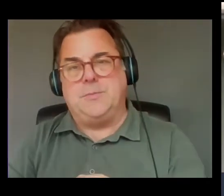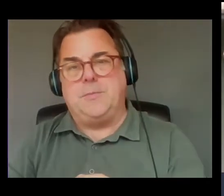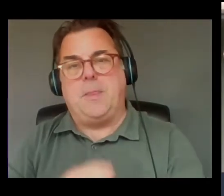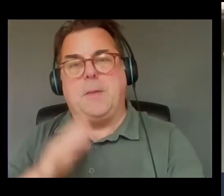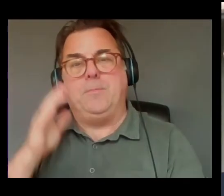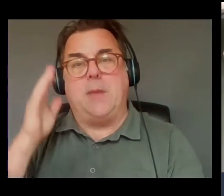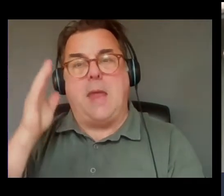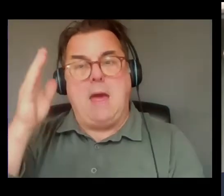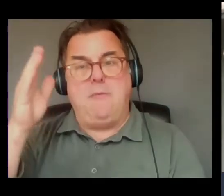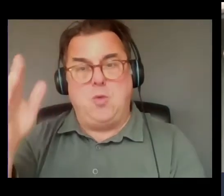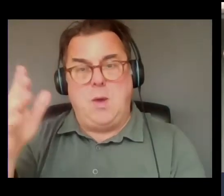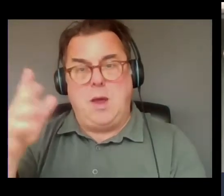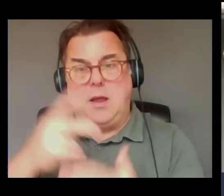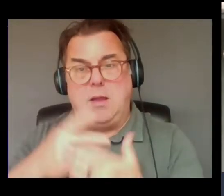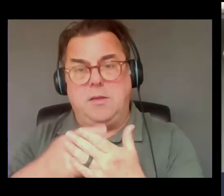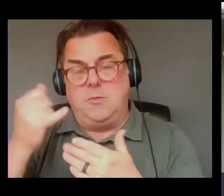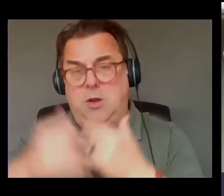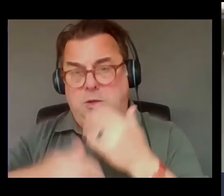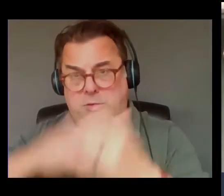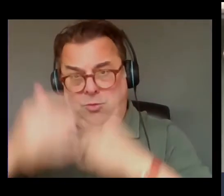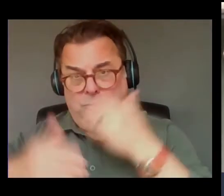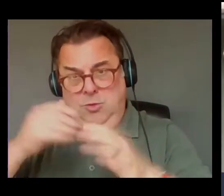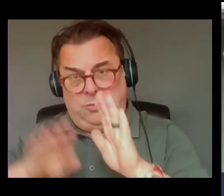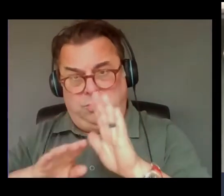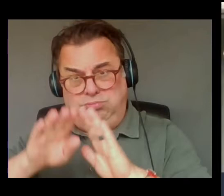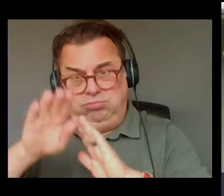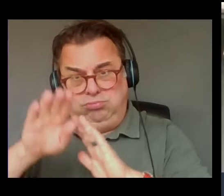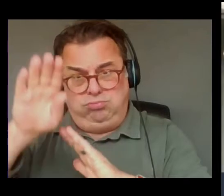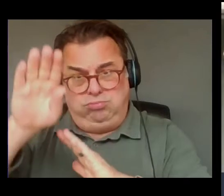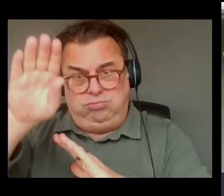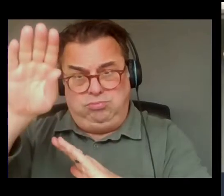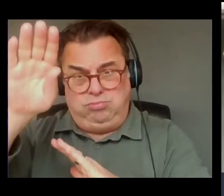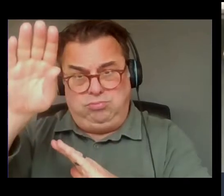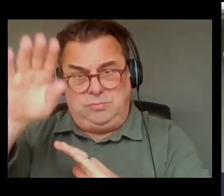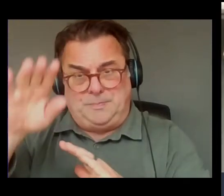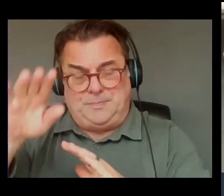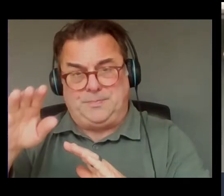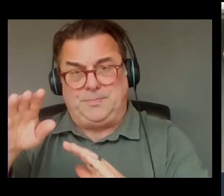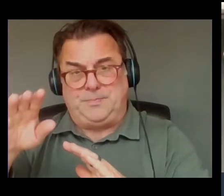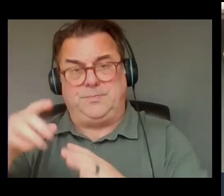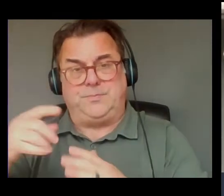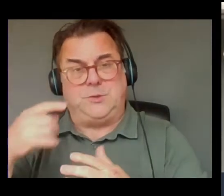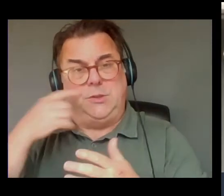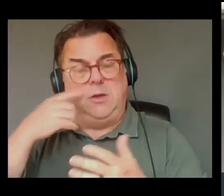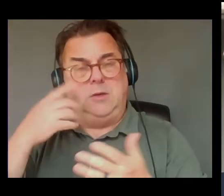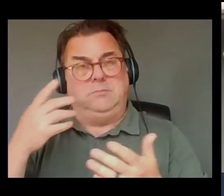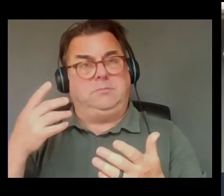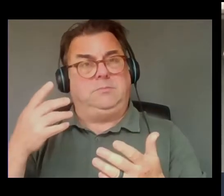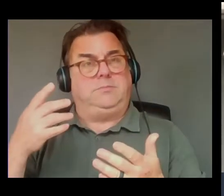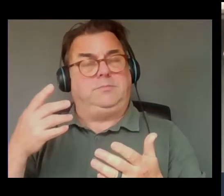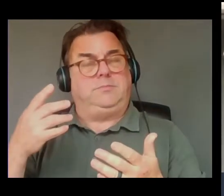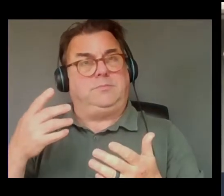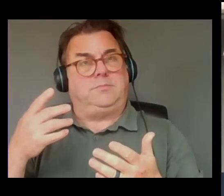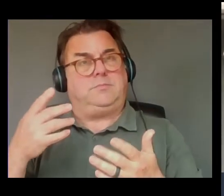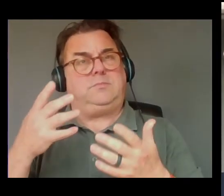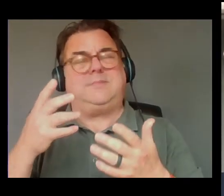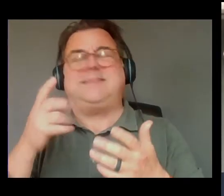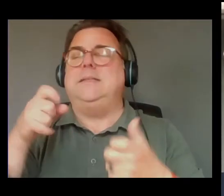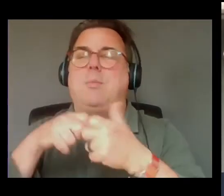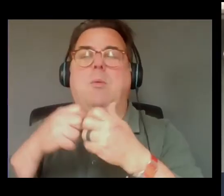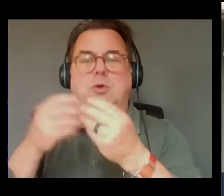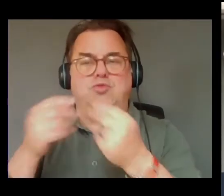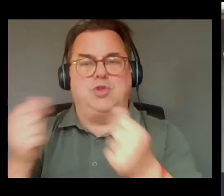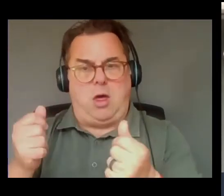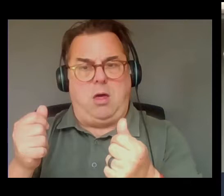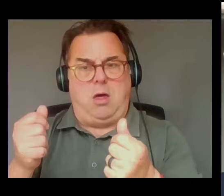the project was really starting to take off, we thought, hey, we really want to solve this problem of trying to make